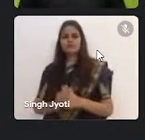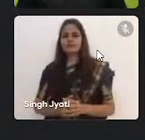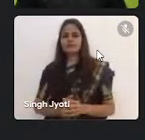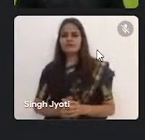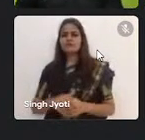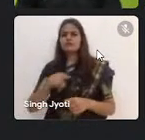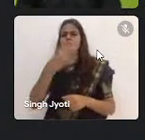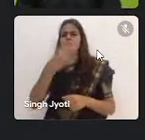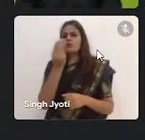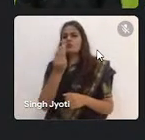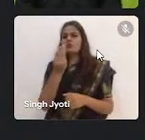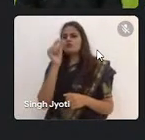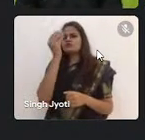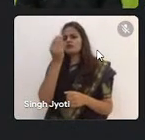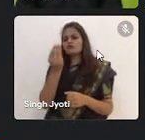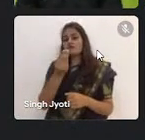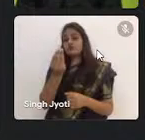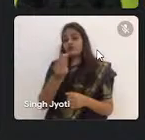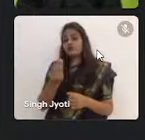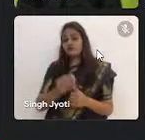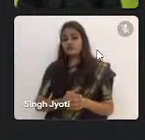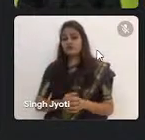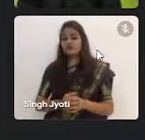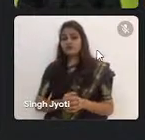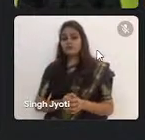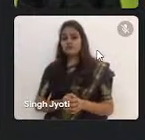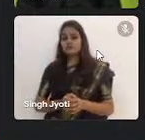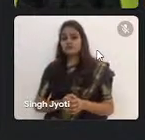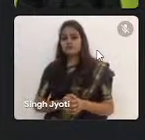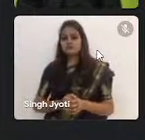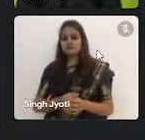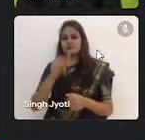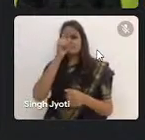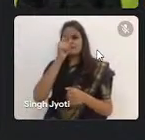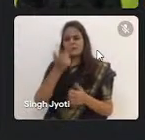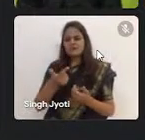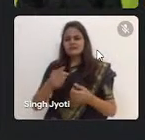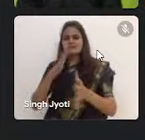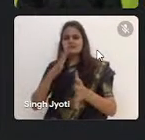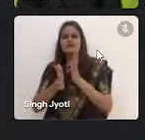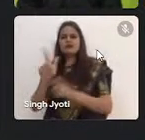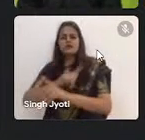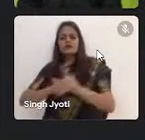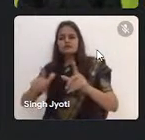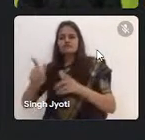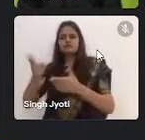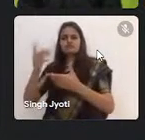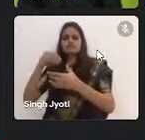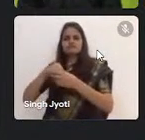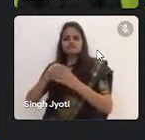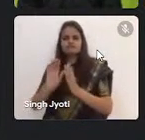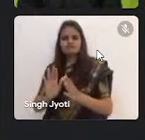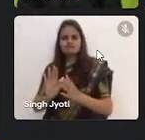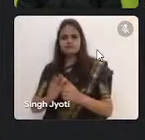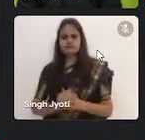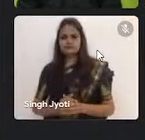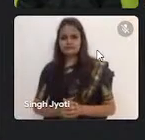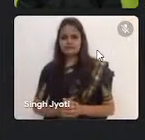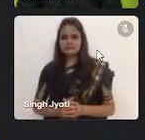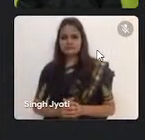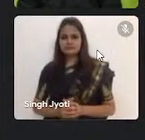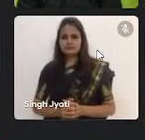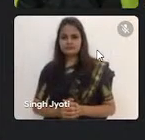comprehensively tagged and annotated sign language corpora. that might be used